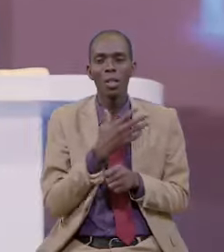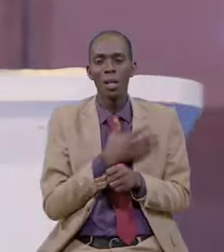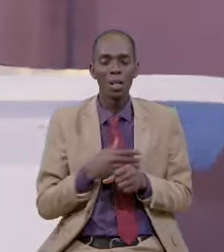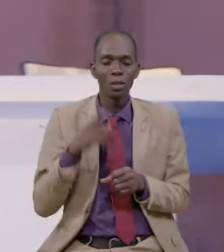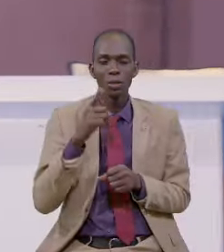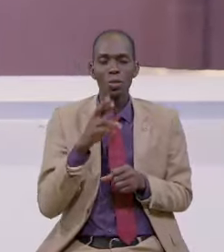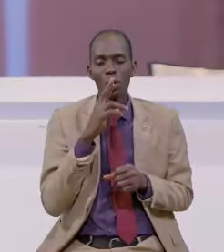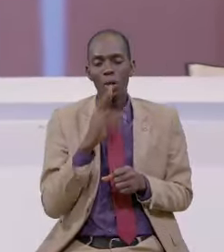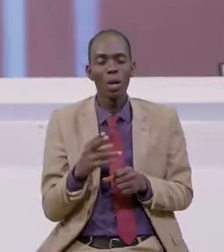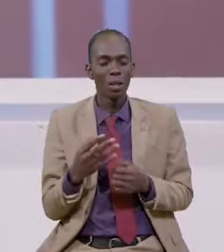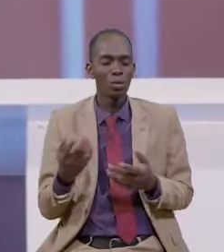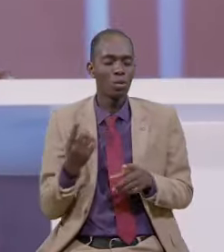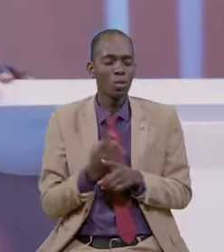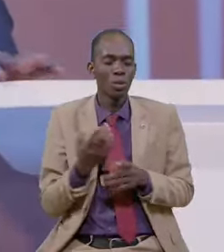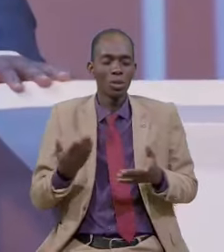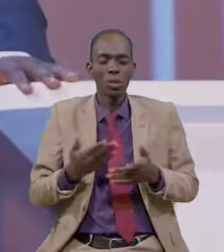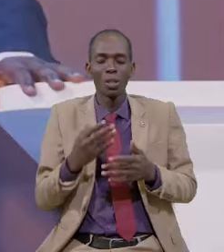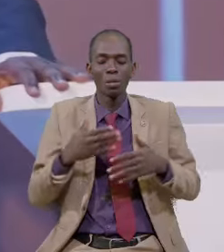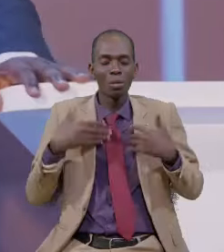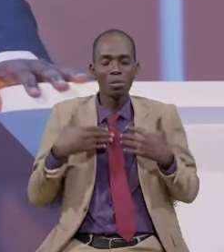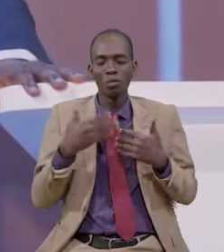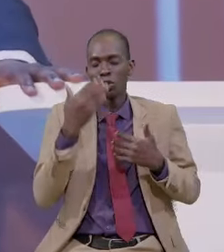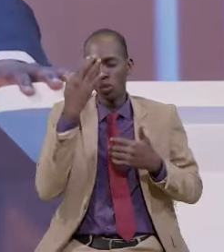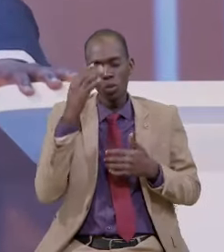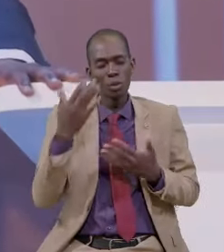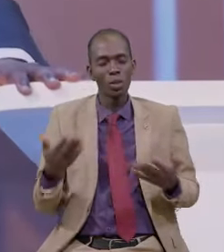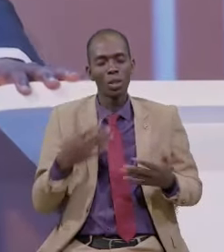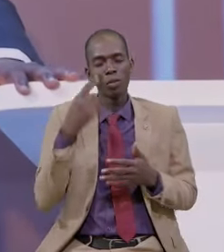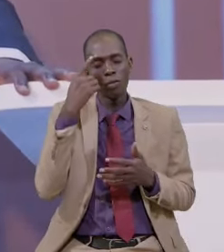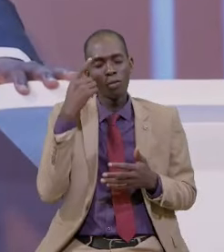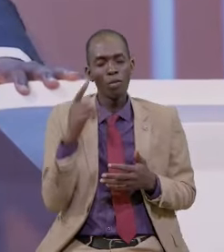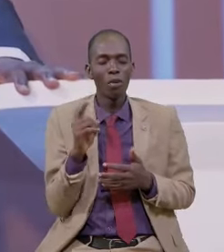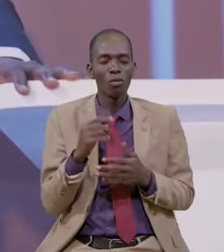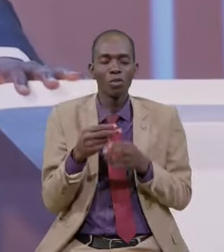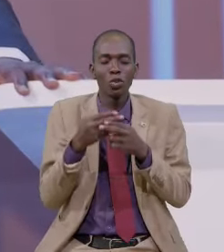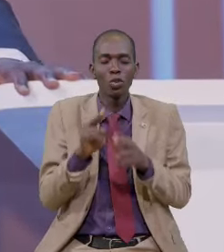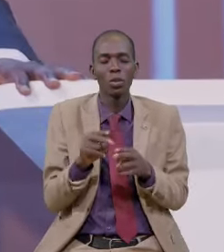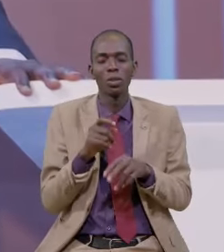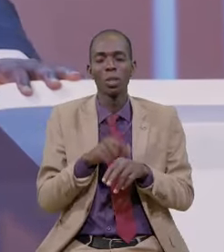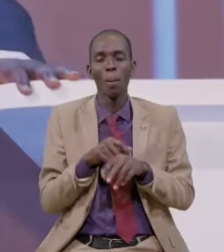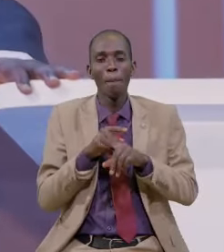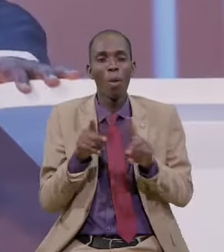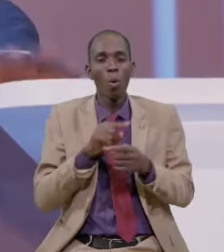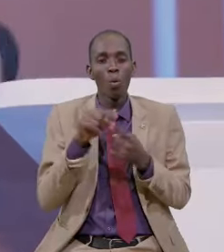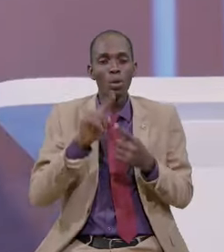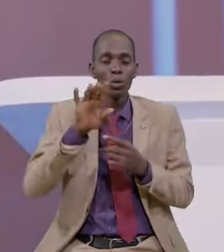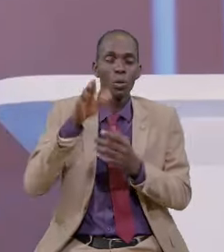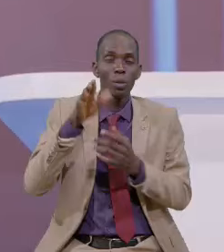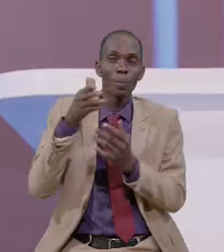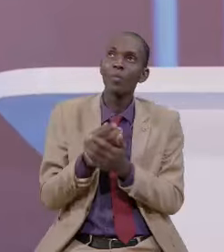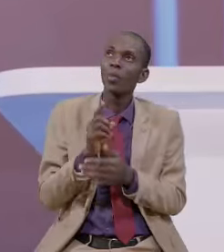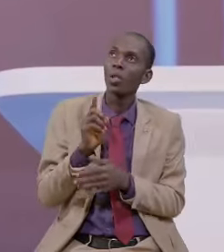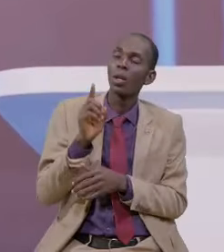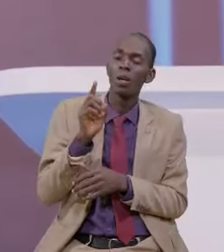for 70 years, for 100 years. But when you get to the other side and they say, where are you